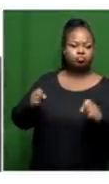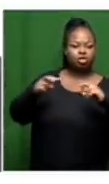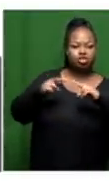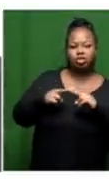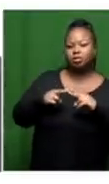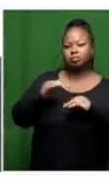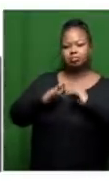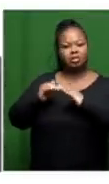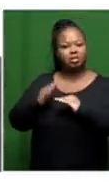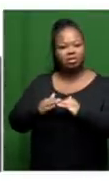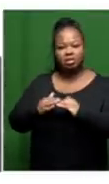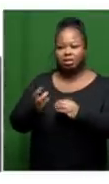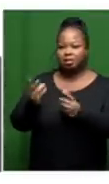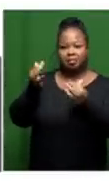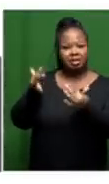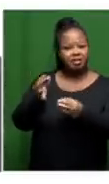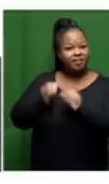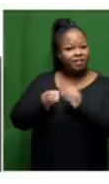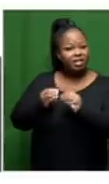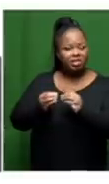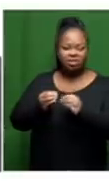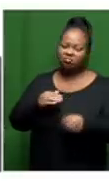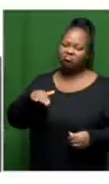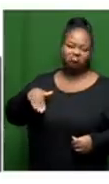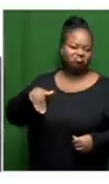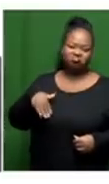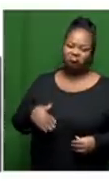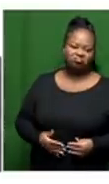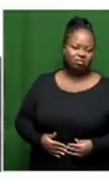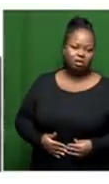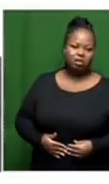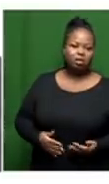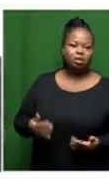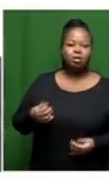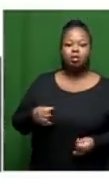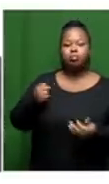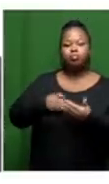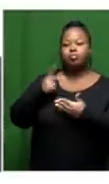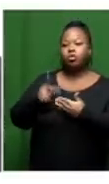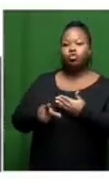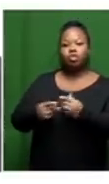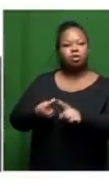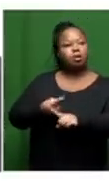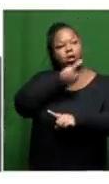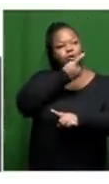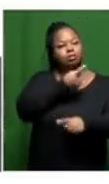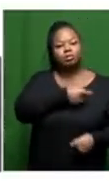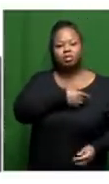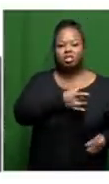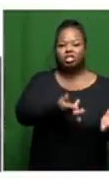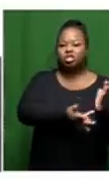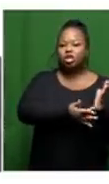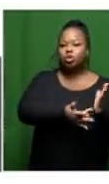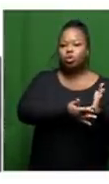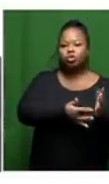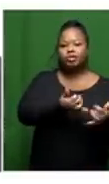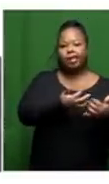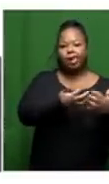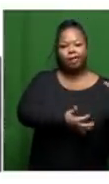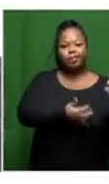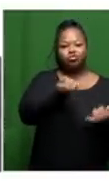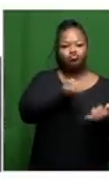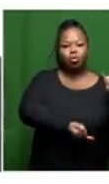infrastructure is not being handled properly, and wrong projects are launched, projects that are choosing the wrong technology, or